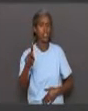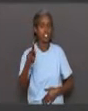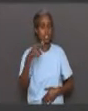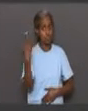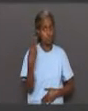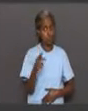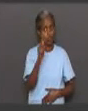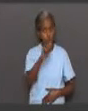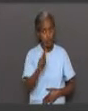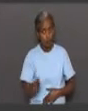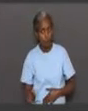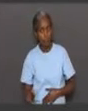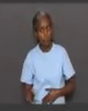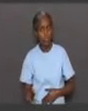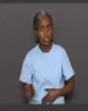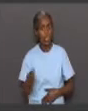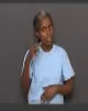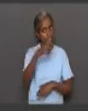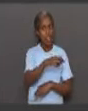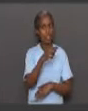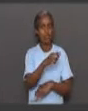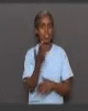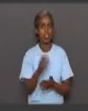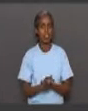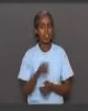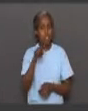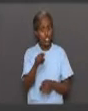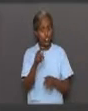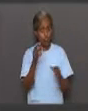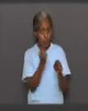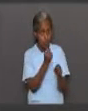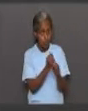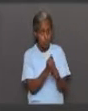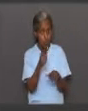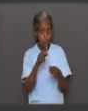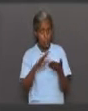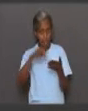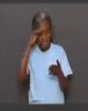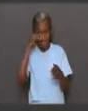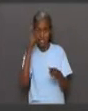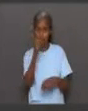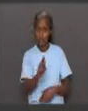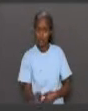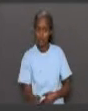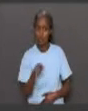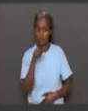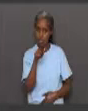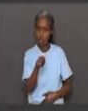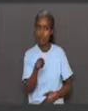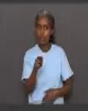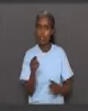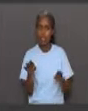use geometry every day. If you do not learn your geometry, you will